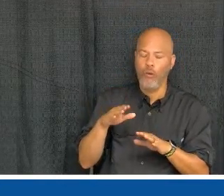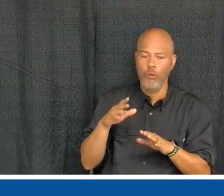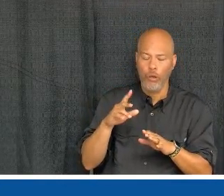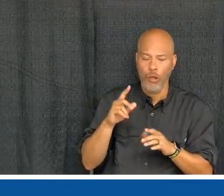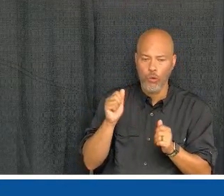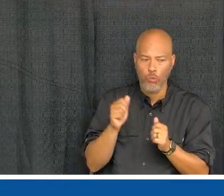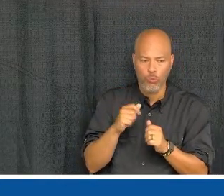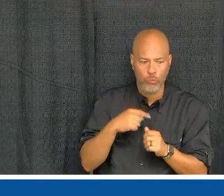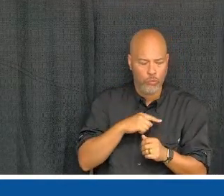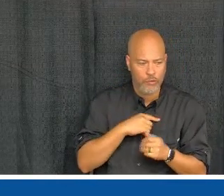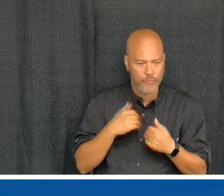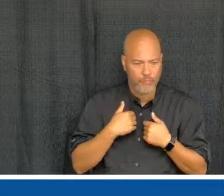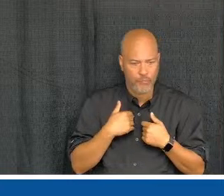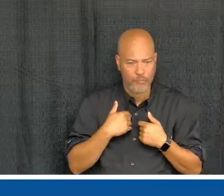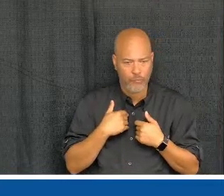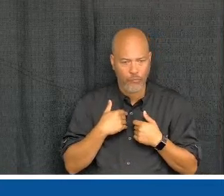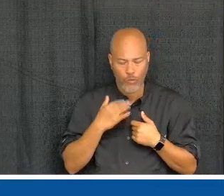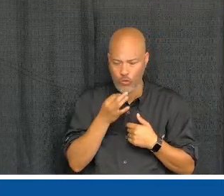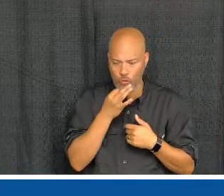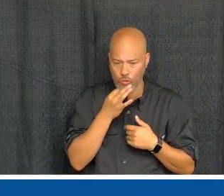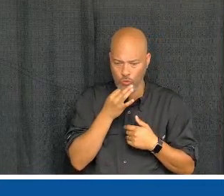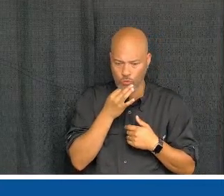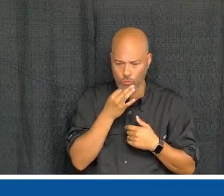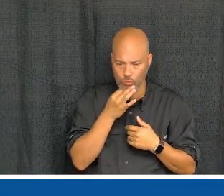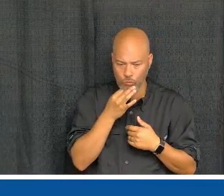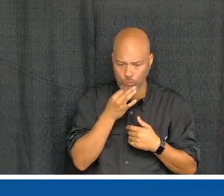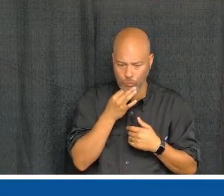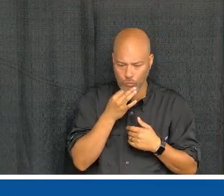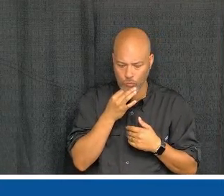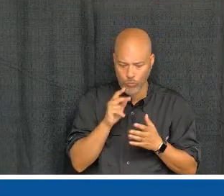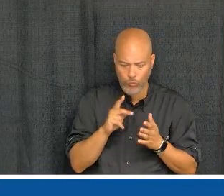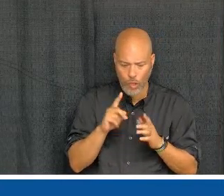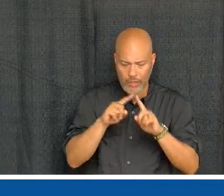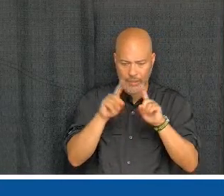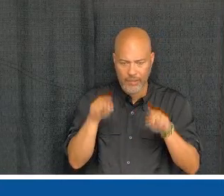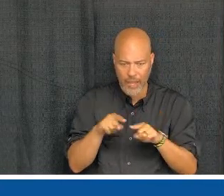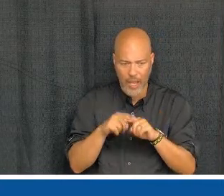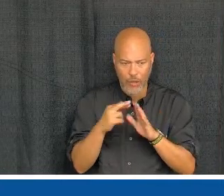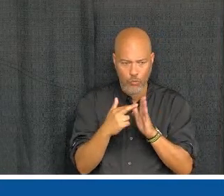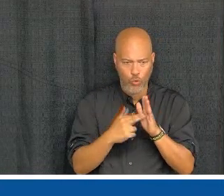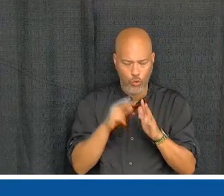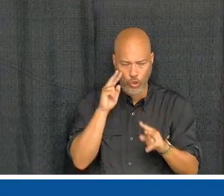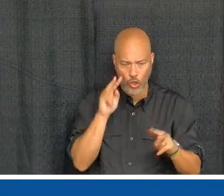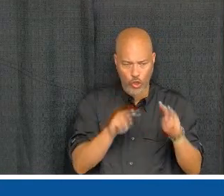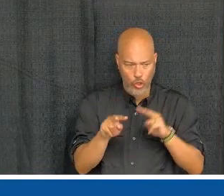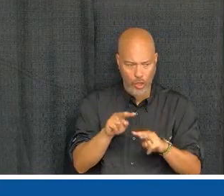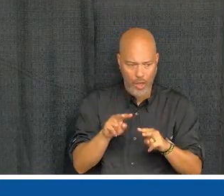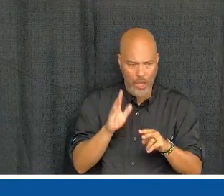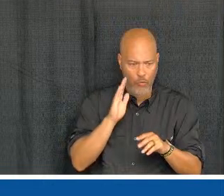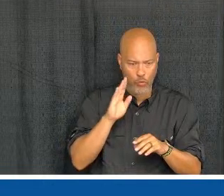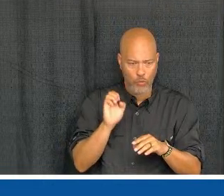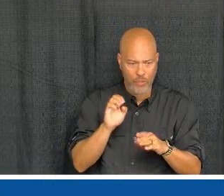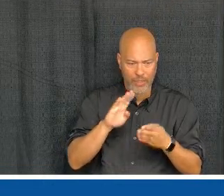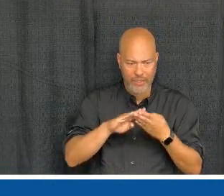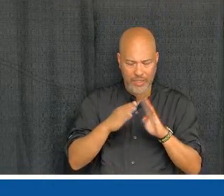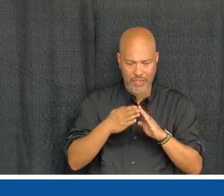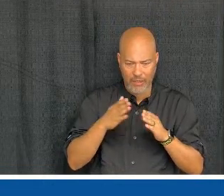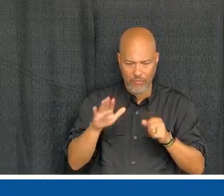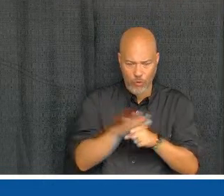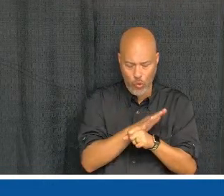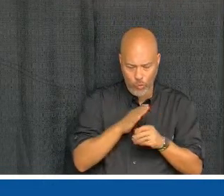We've got coming down the pipeline a potential sign ordinance to look at that would be